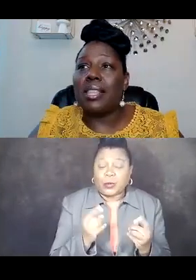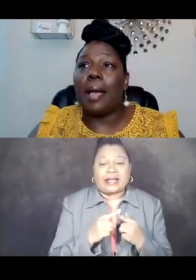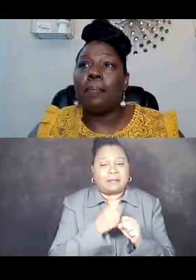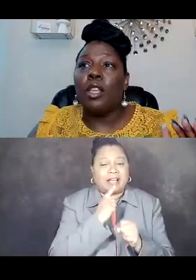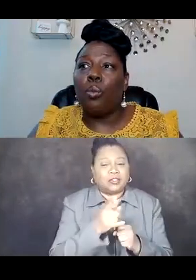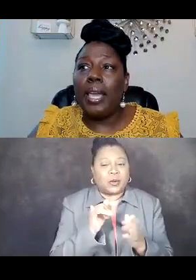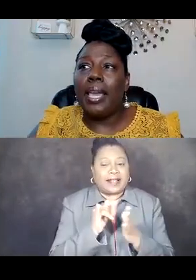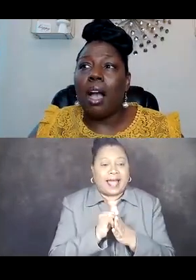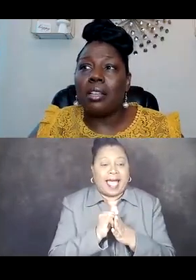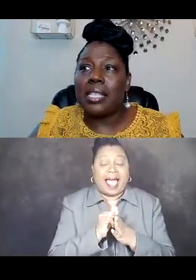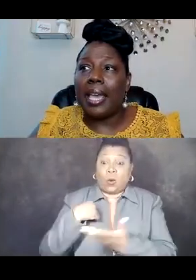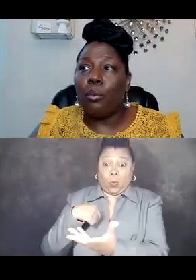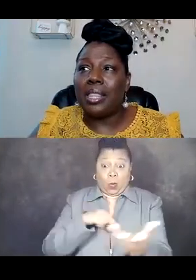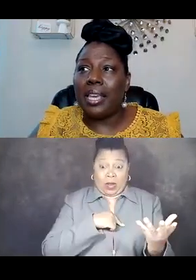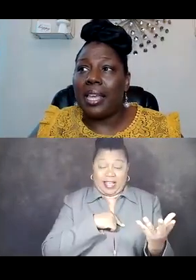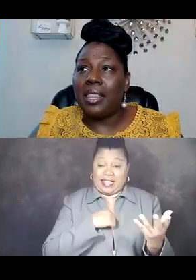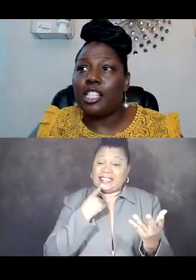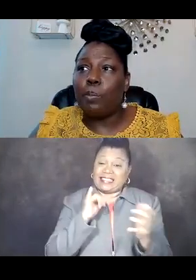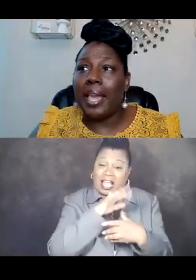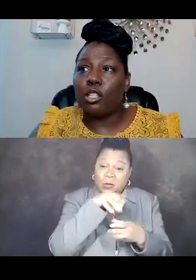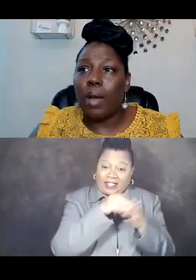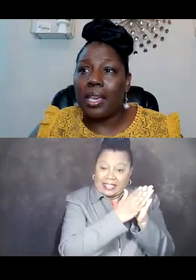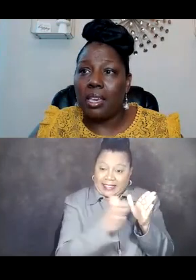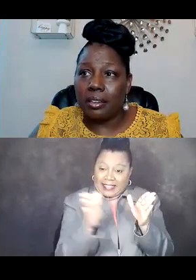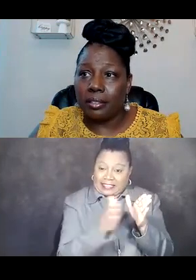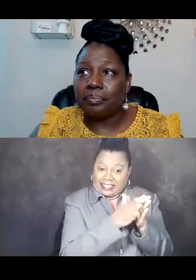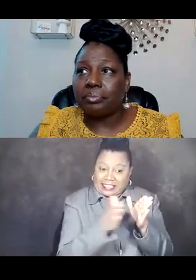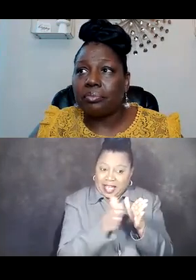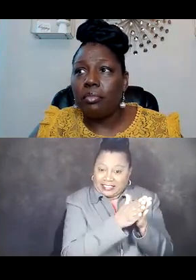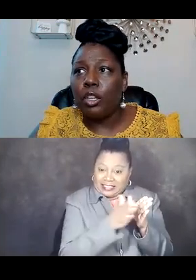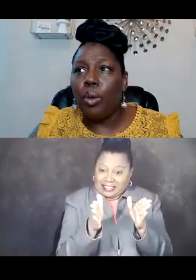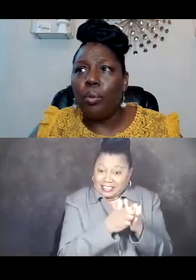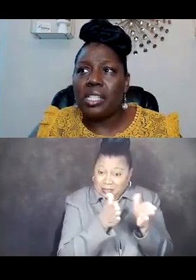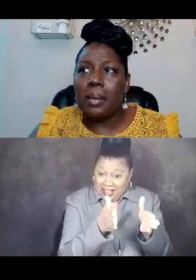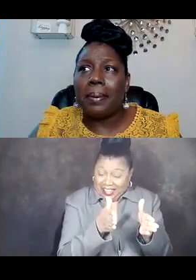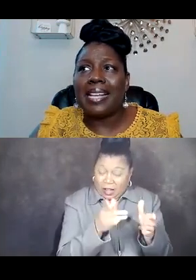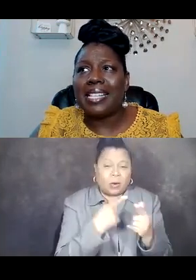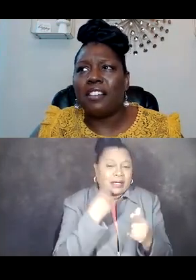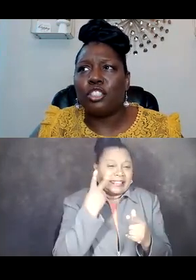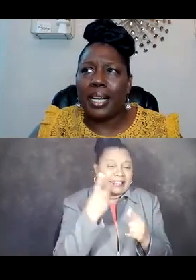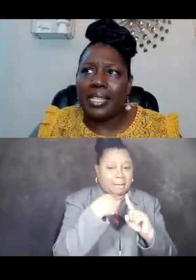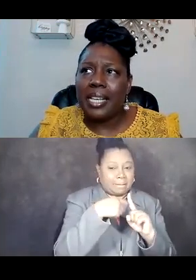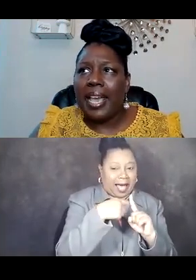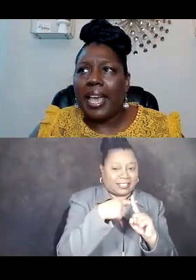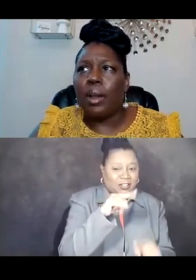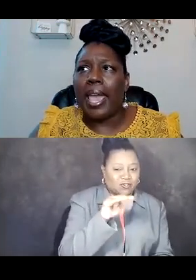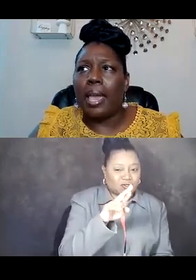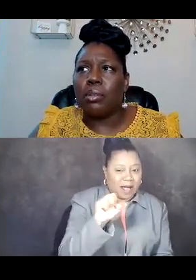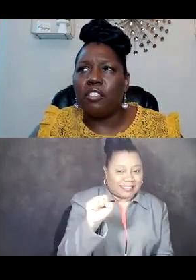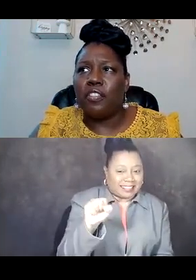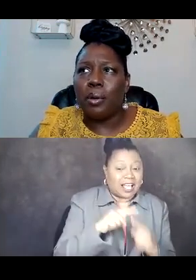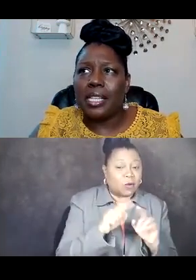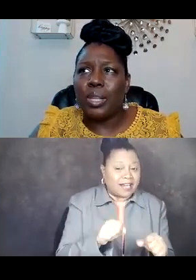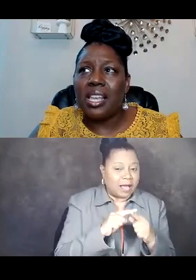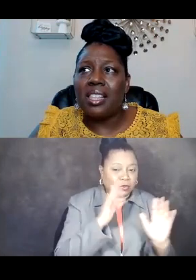make sure that we are staying within this space right here. where we see positive stress and we're able